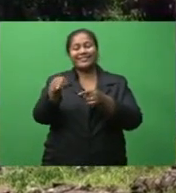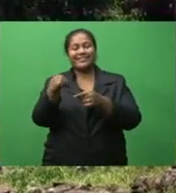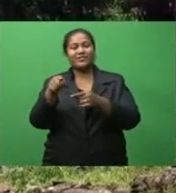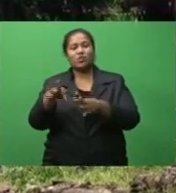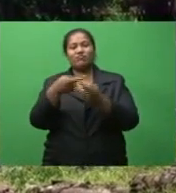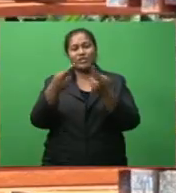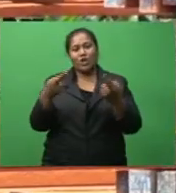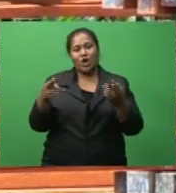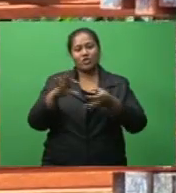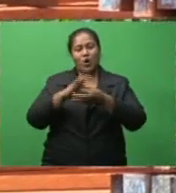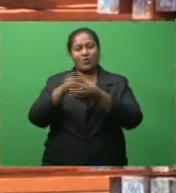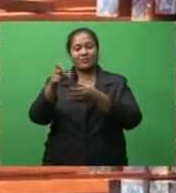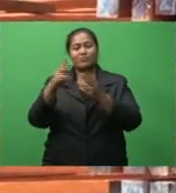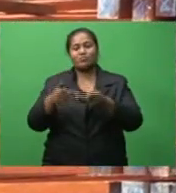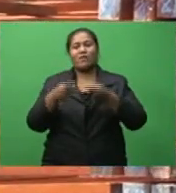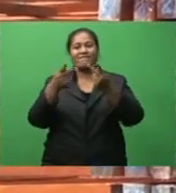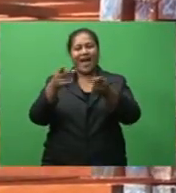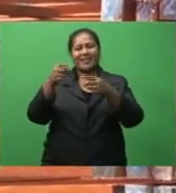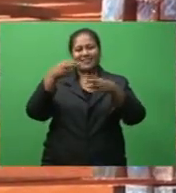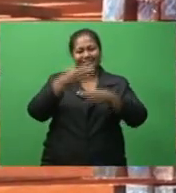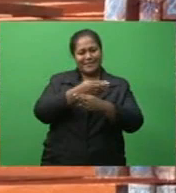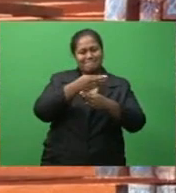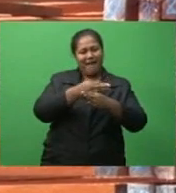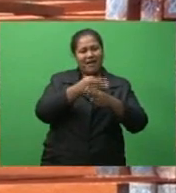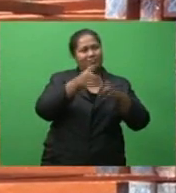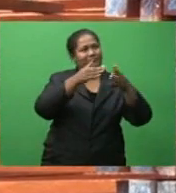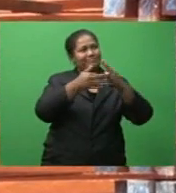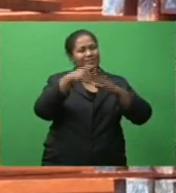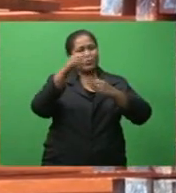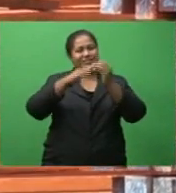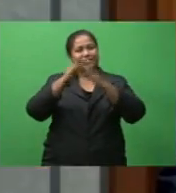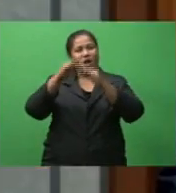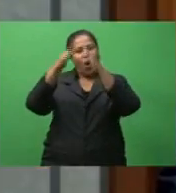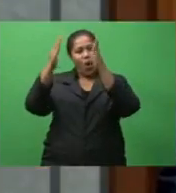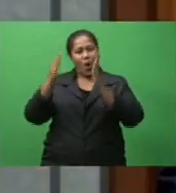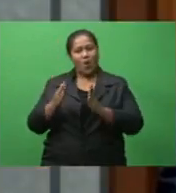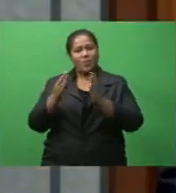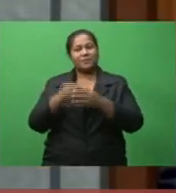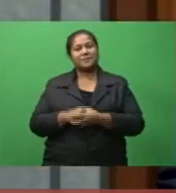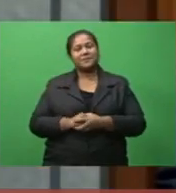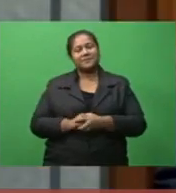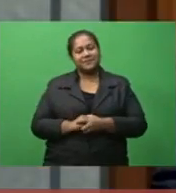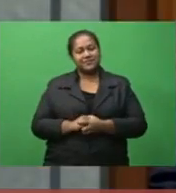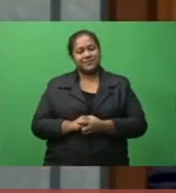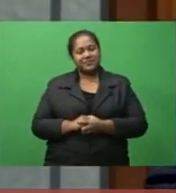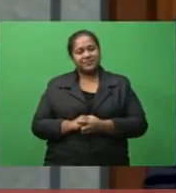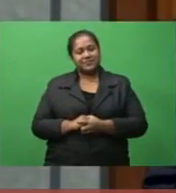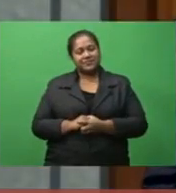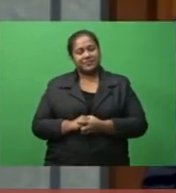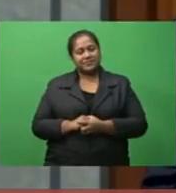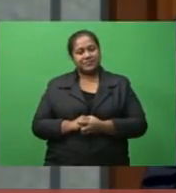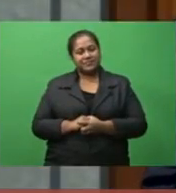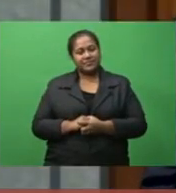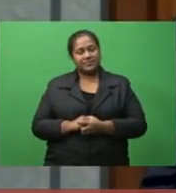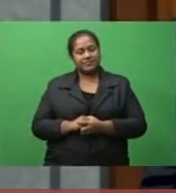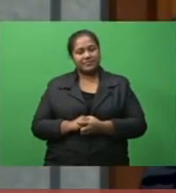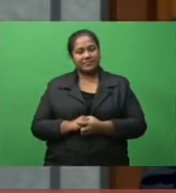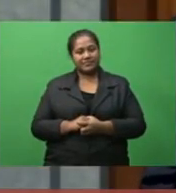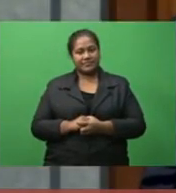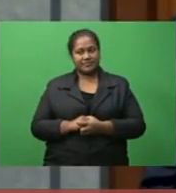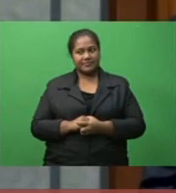would provide timber to rebuild their homes and any surplus could be sold. We have also extended assistance to